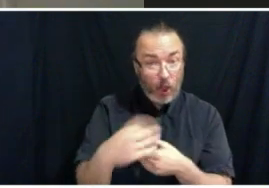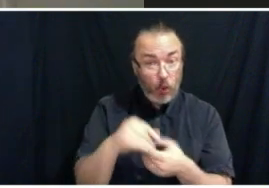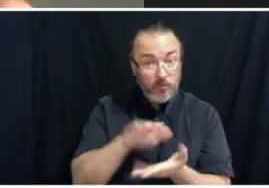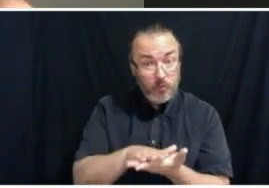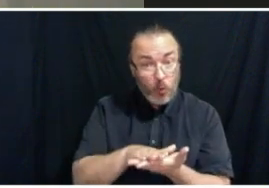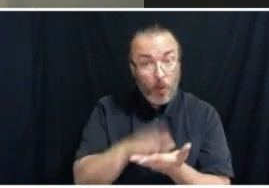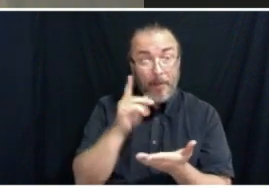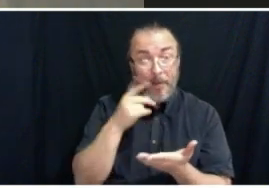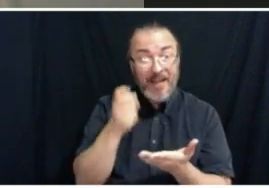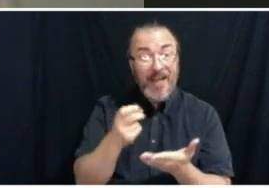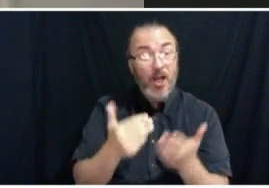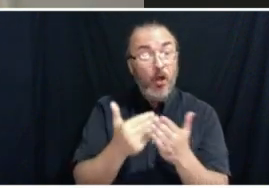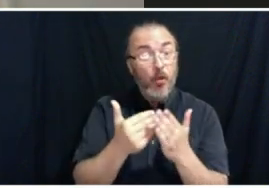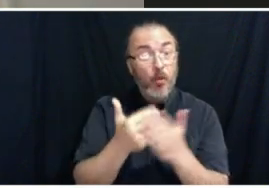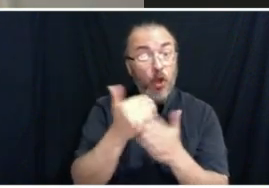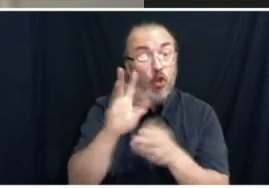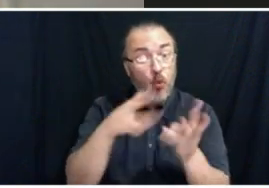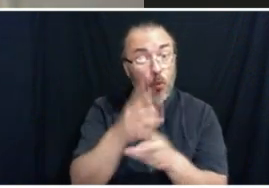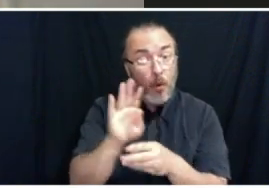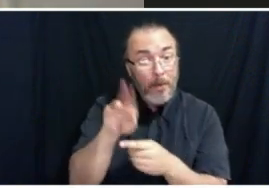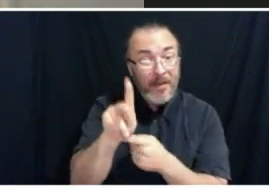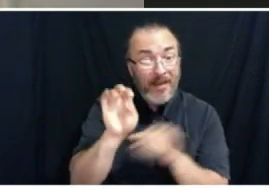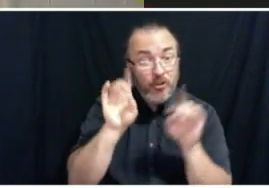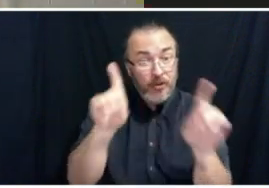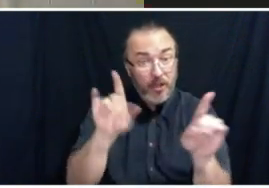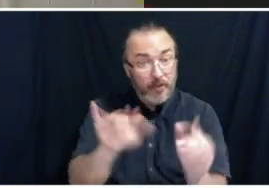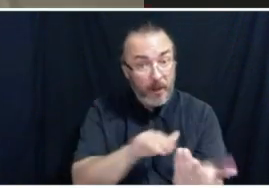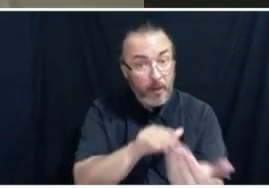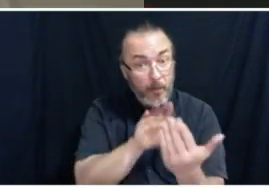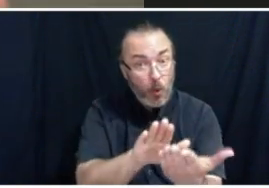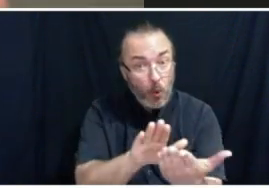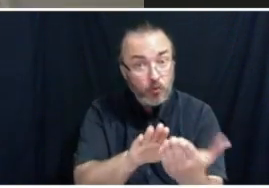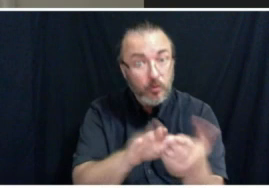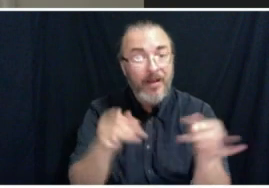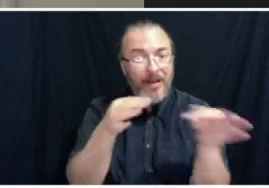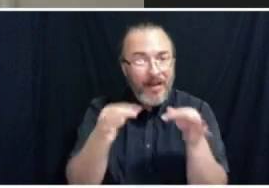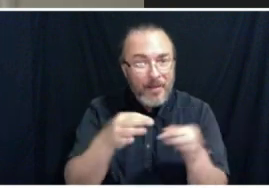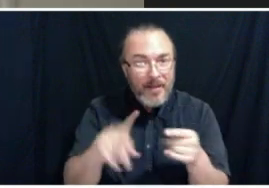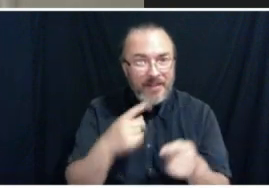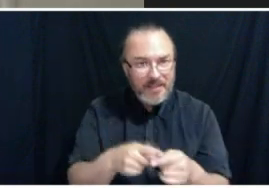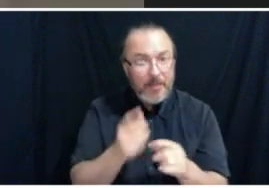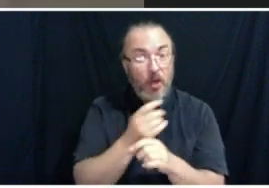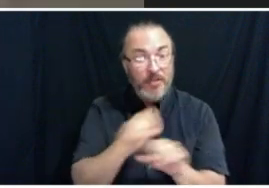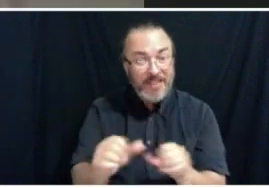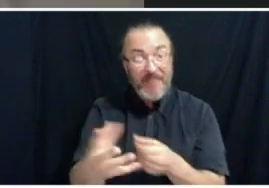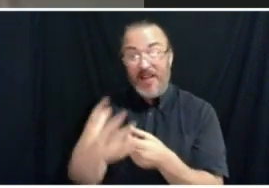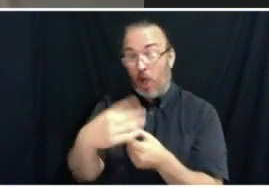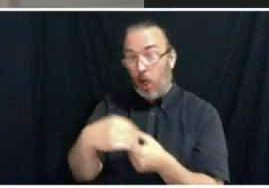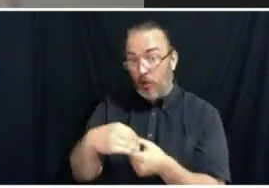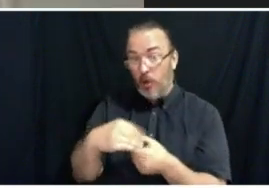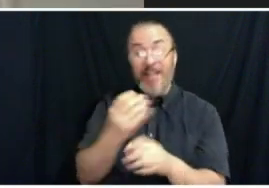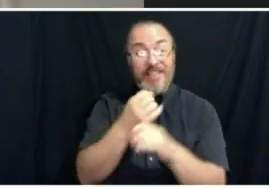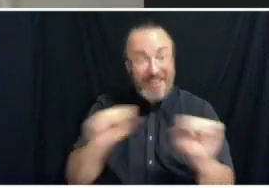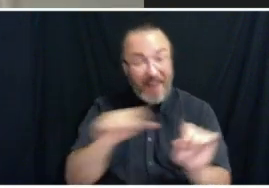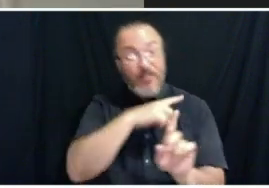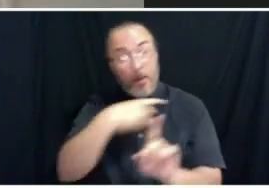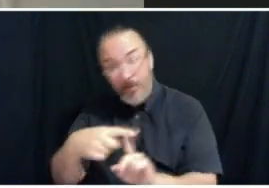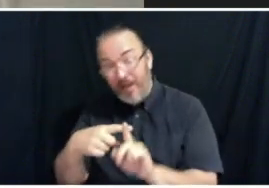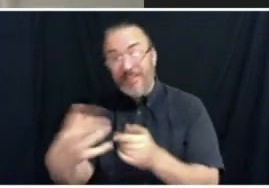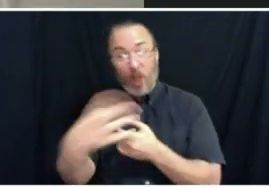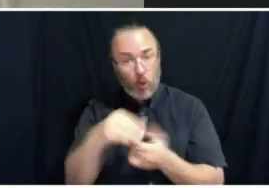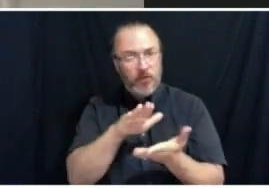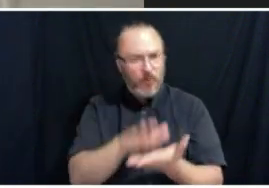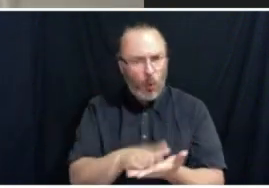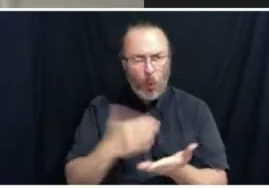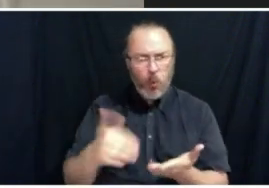new World Bank education approach talks about safe and inclusive schools as one of its integral pillars. So it's not an add-on.